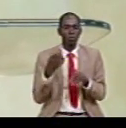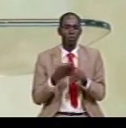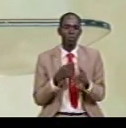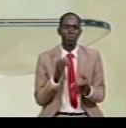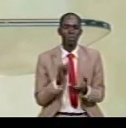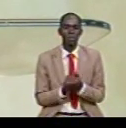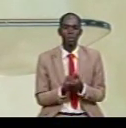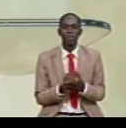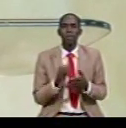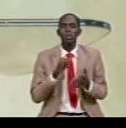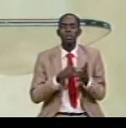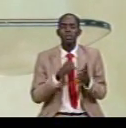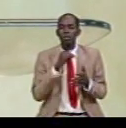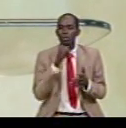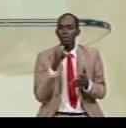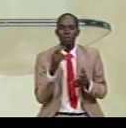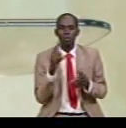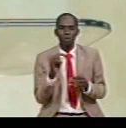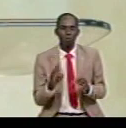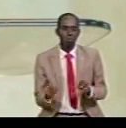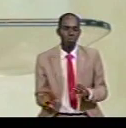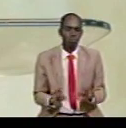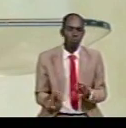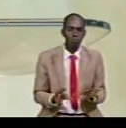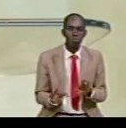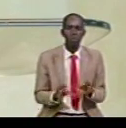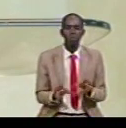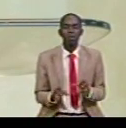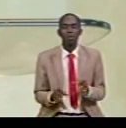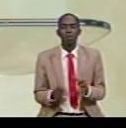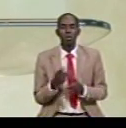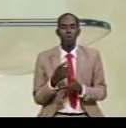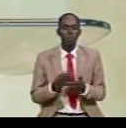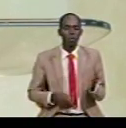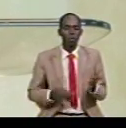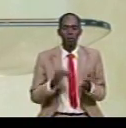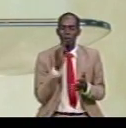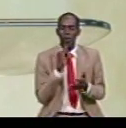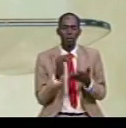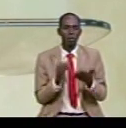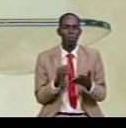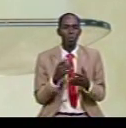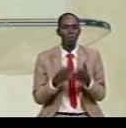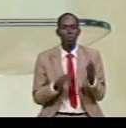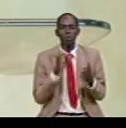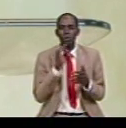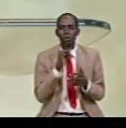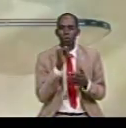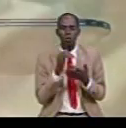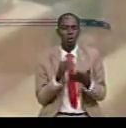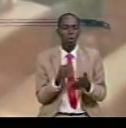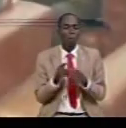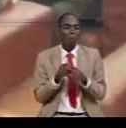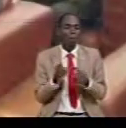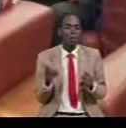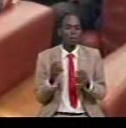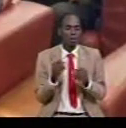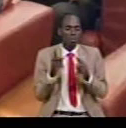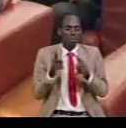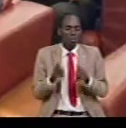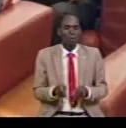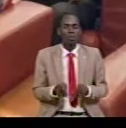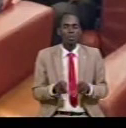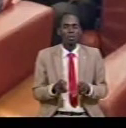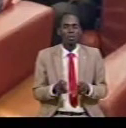mode of operation, the what is allowed, what is not allowed, and all that. But the person simply, the devil is still